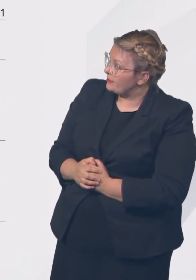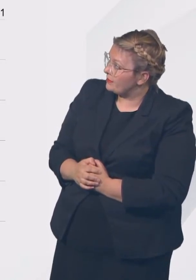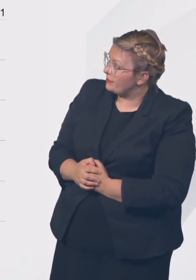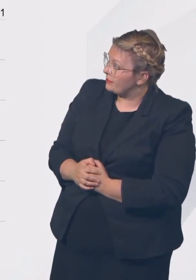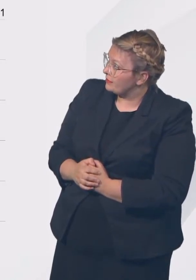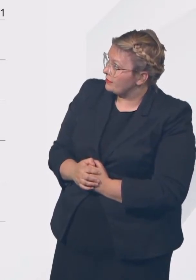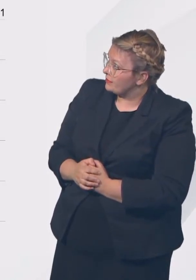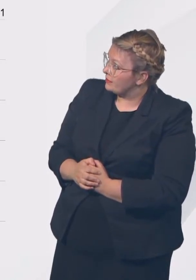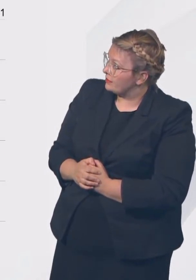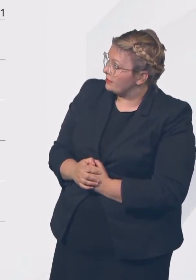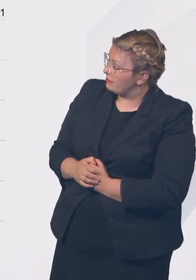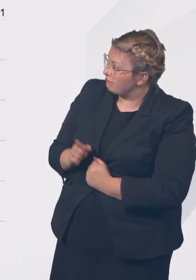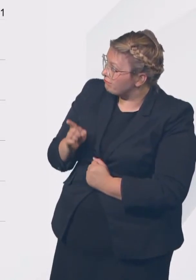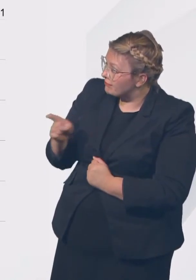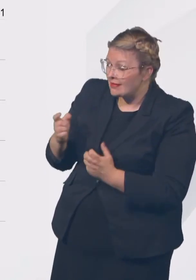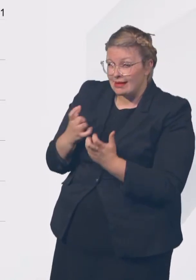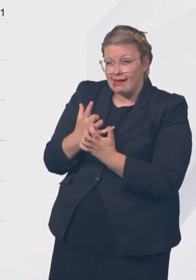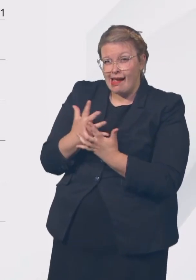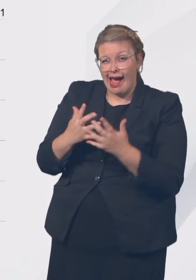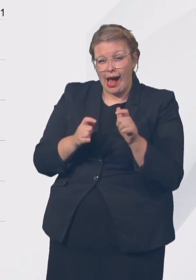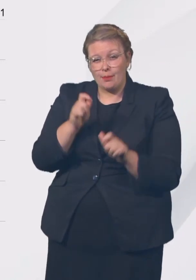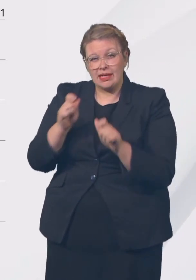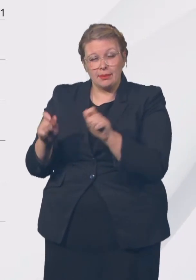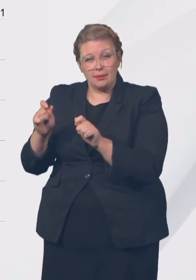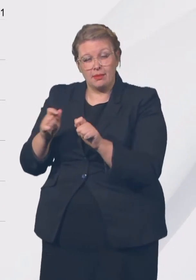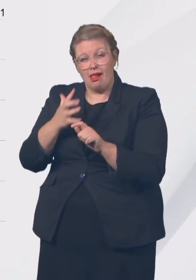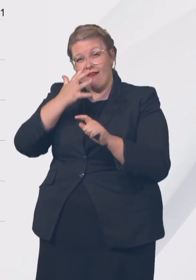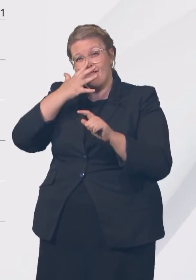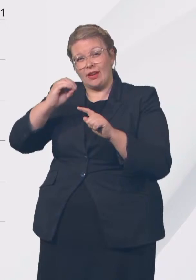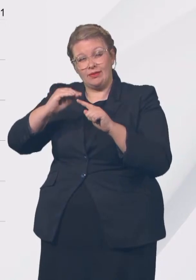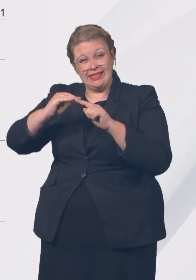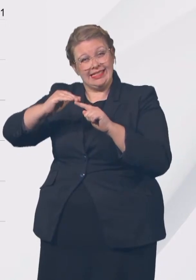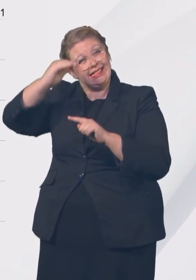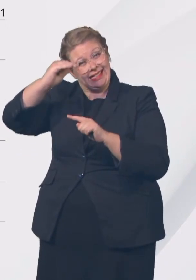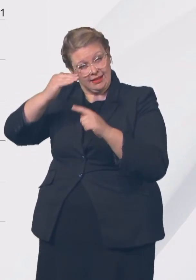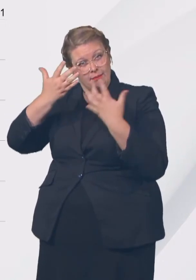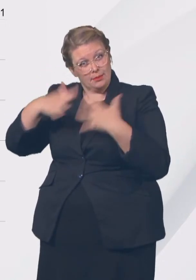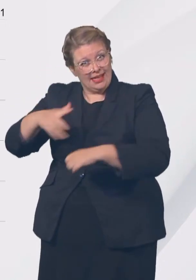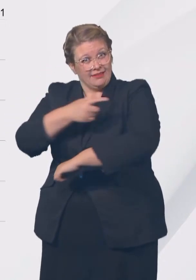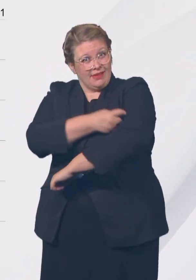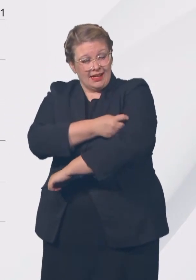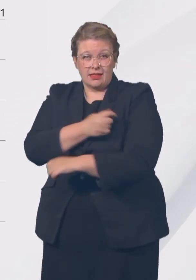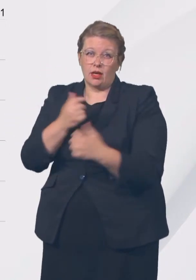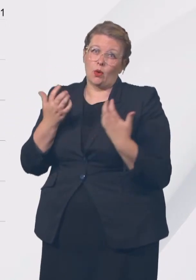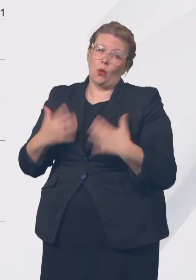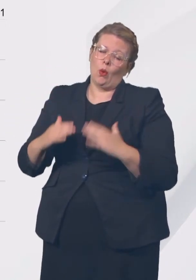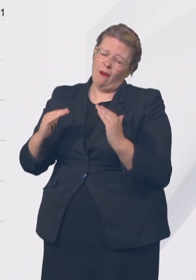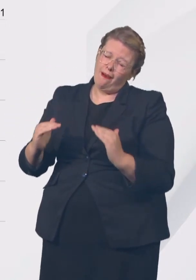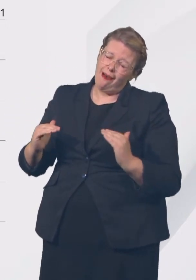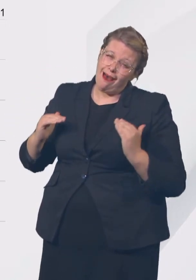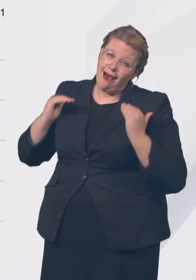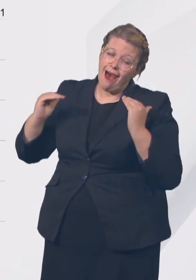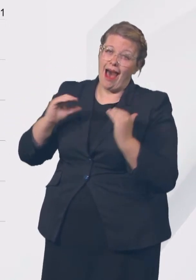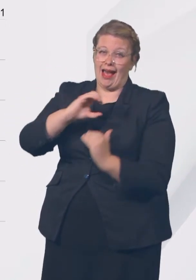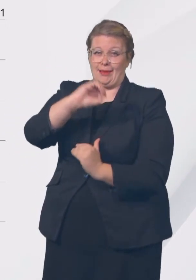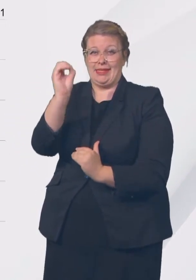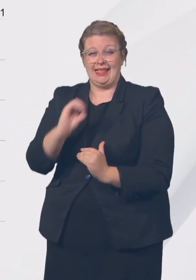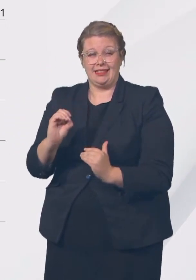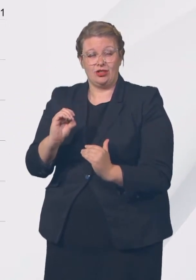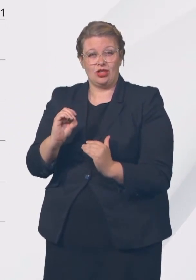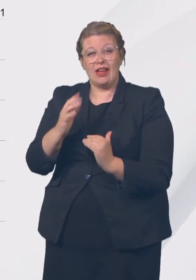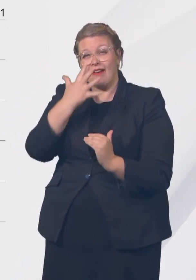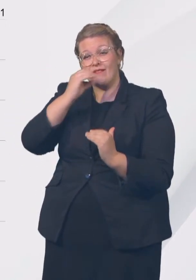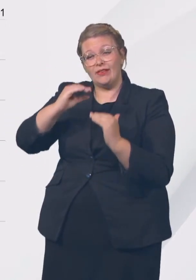uptake of the first dose amongst the over 50s is phenomenally high at over